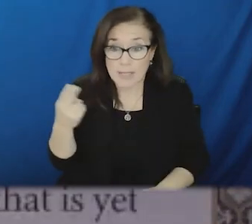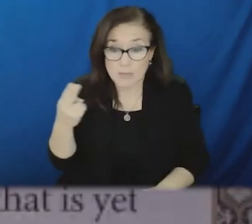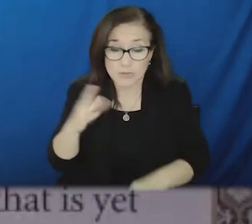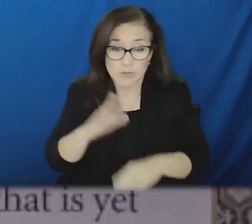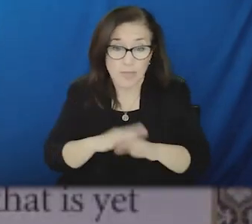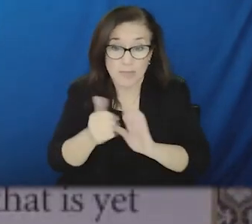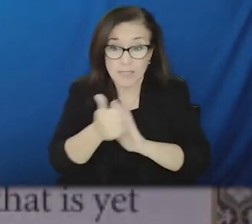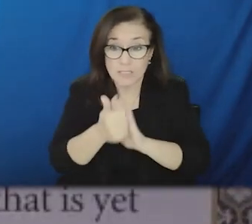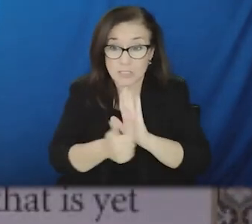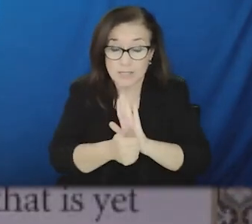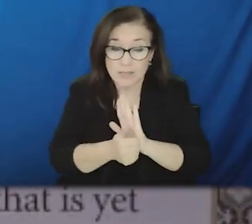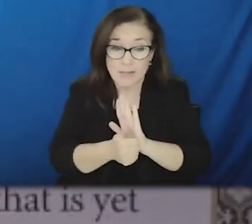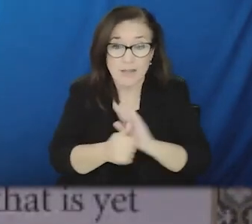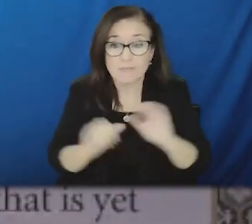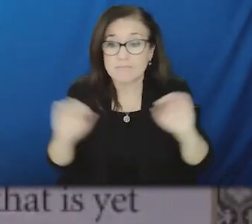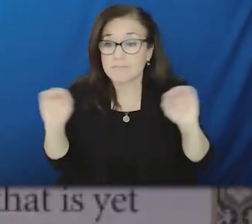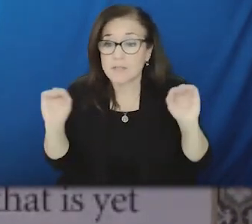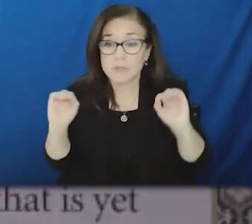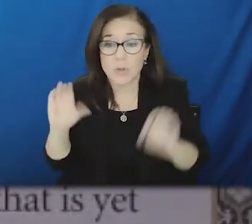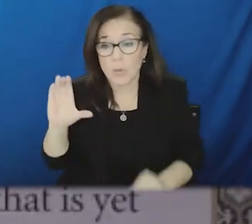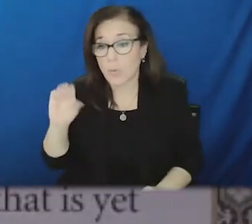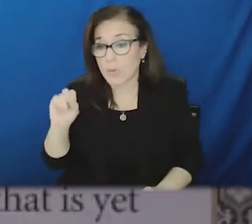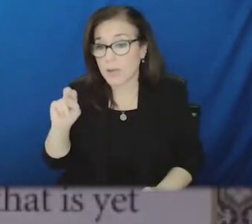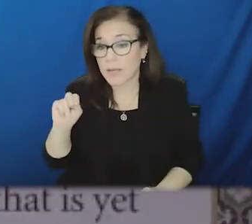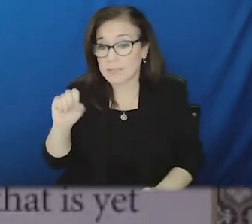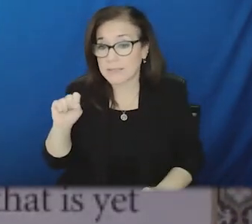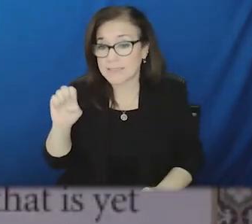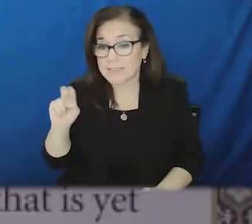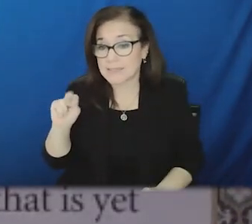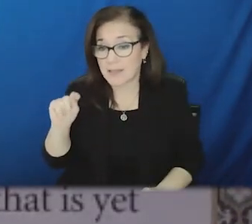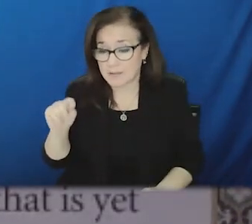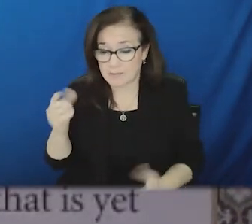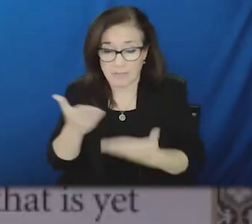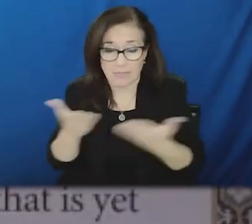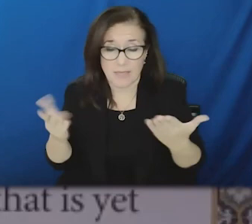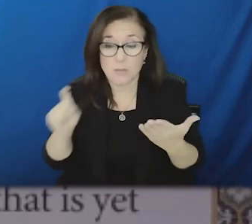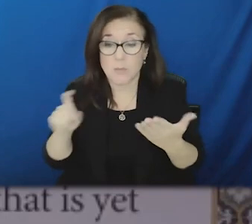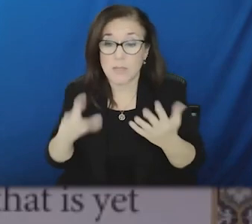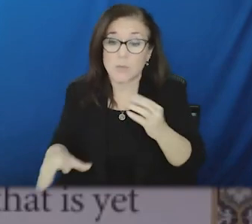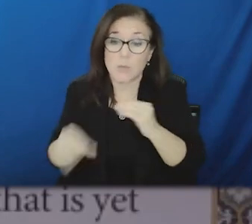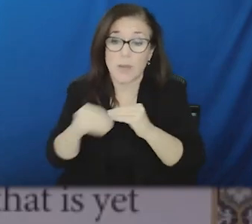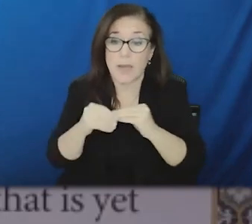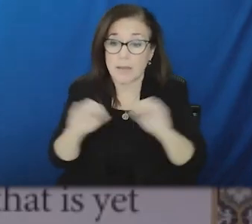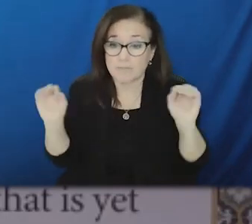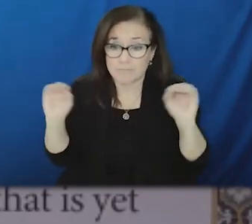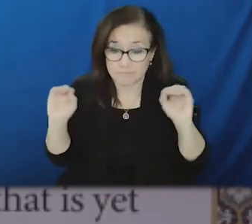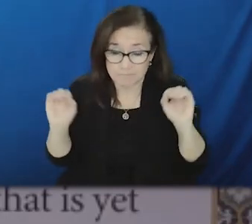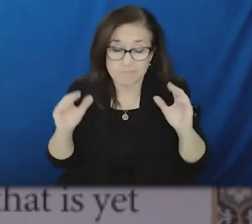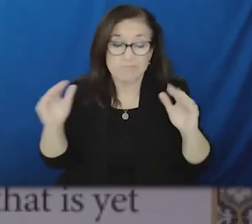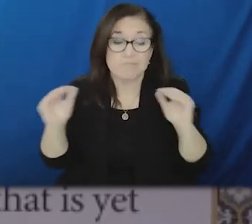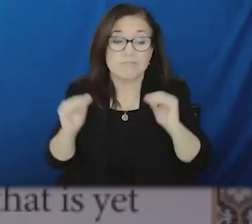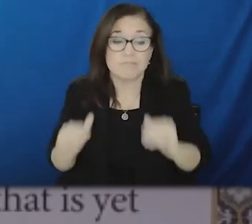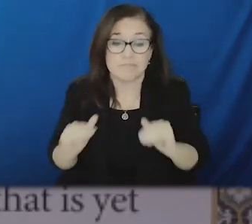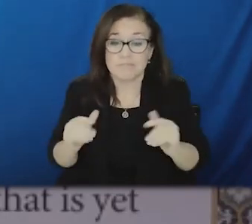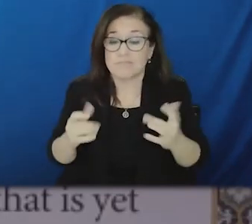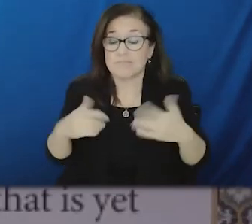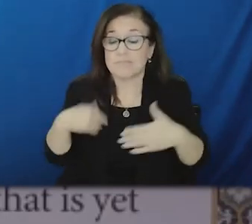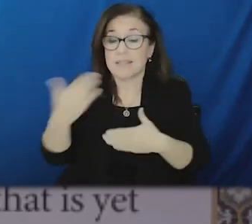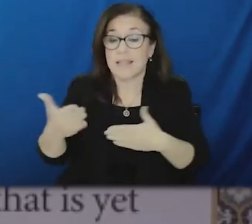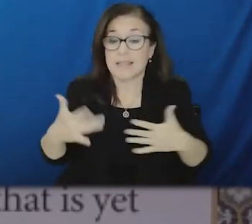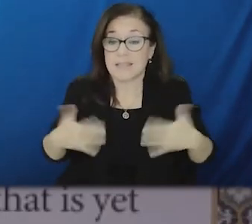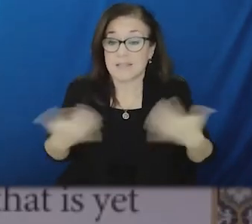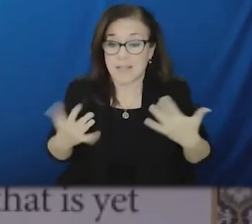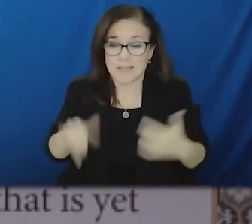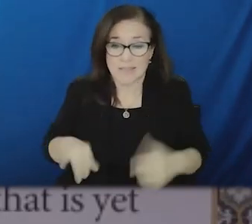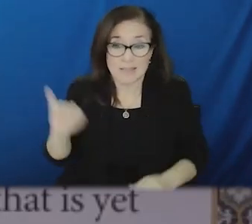agenda, and there are no consented items that we needed to have further discussion on, so we'll move on to coming events. That's